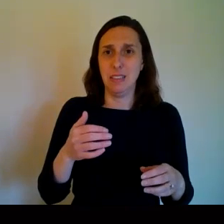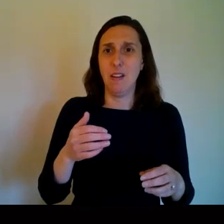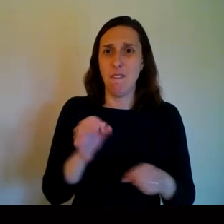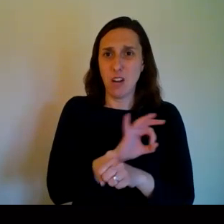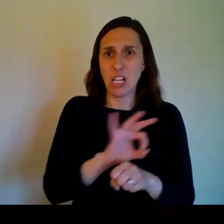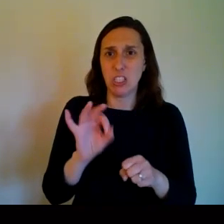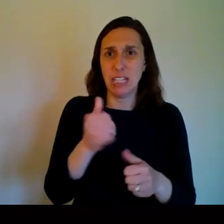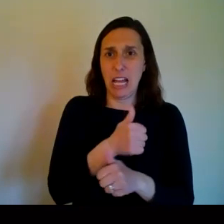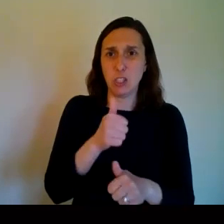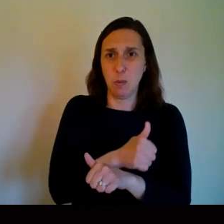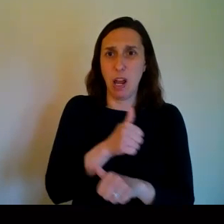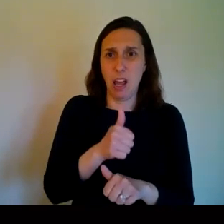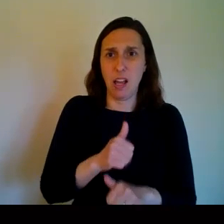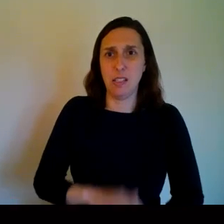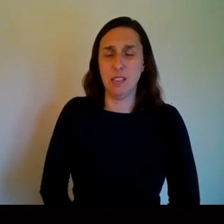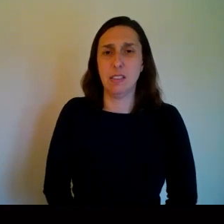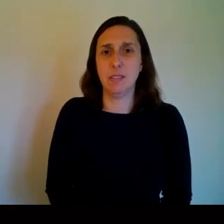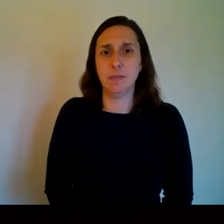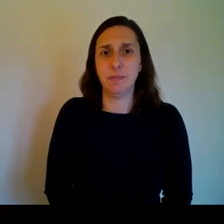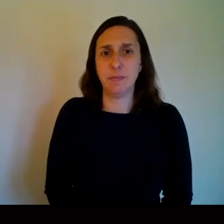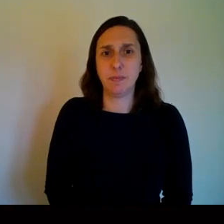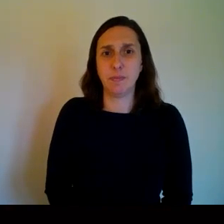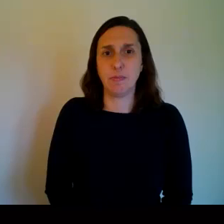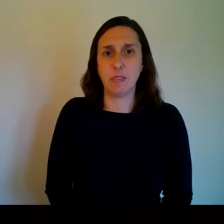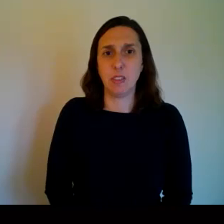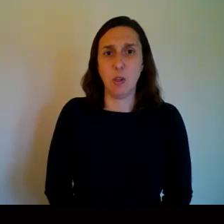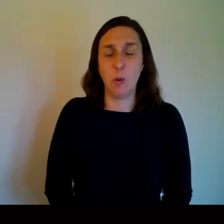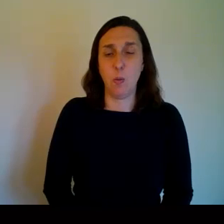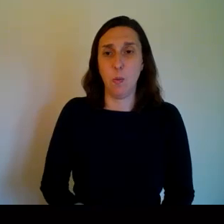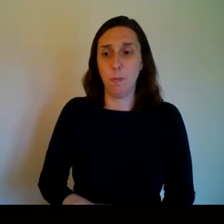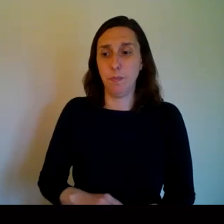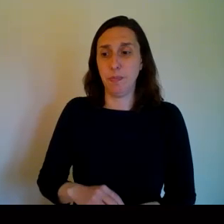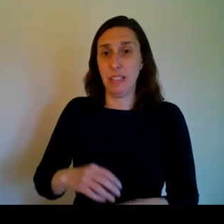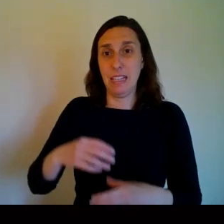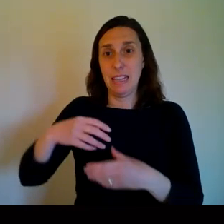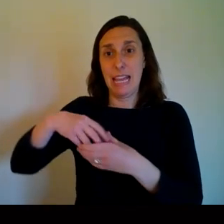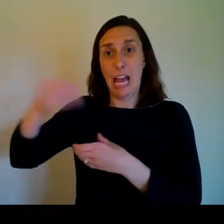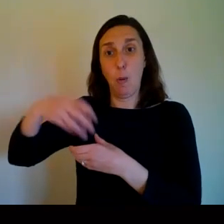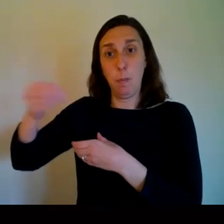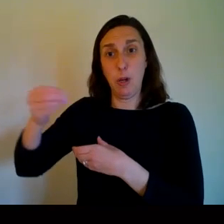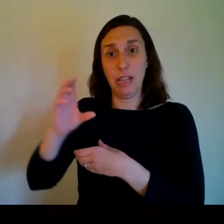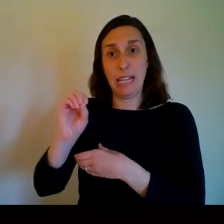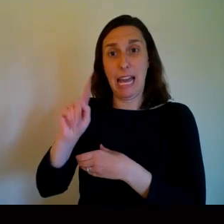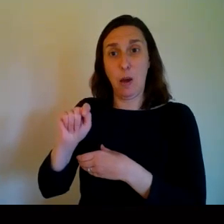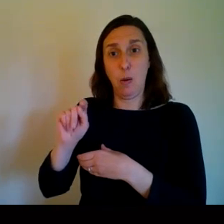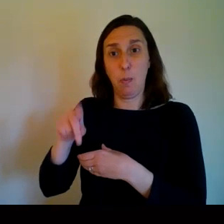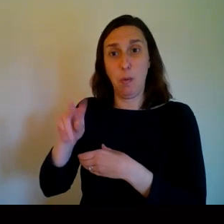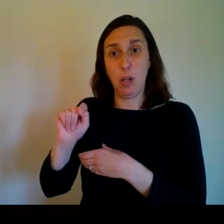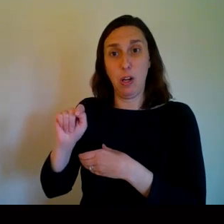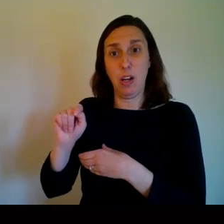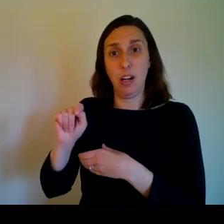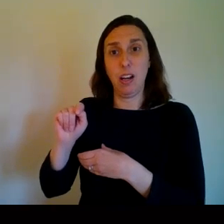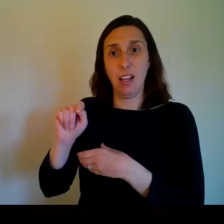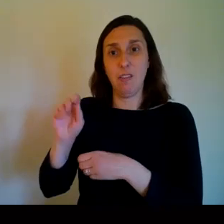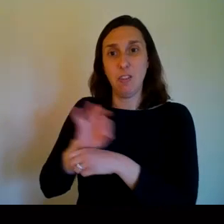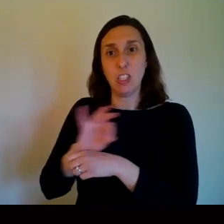function algebras, is that the output of one function is a useful thing in its own right. But in reality, we